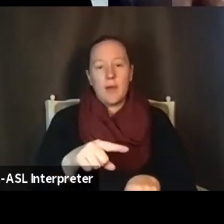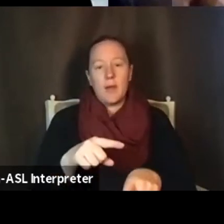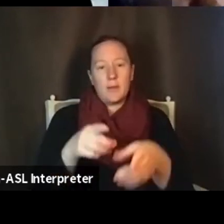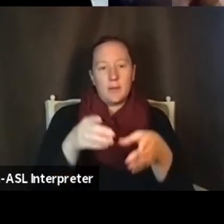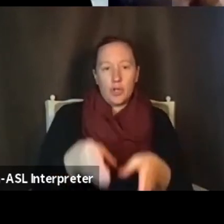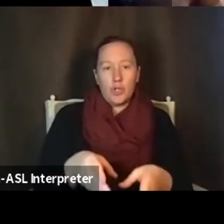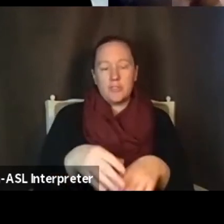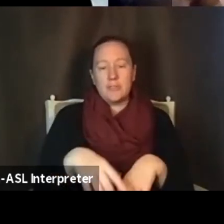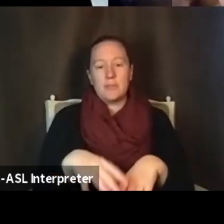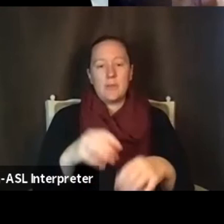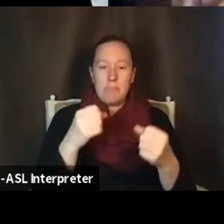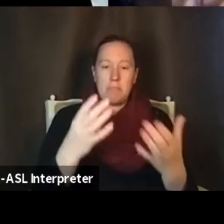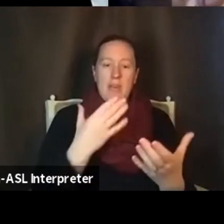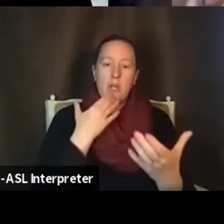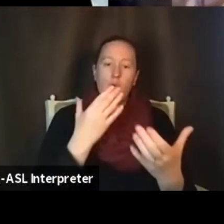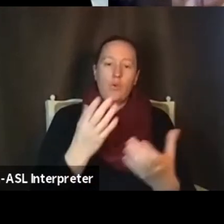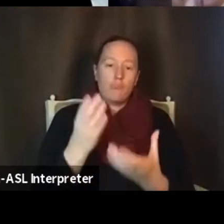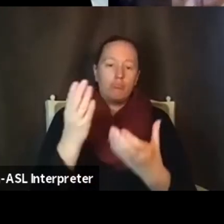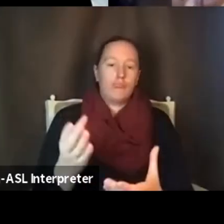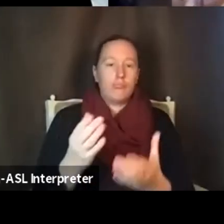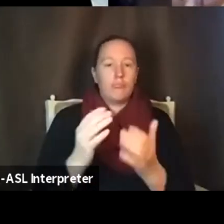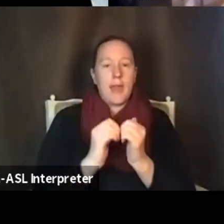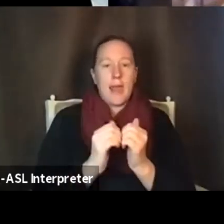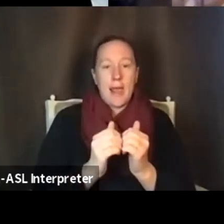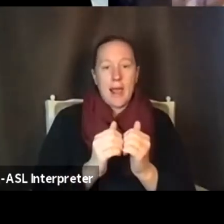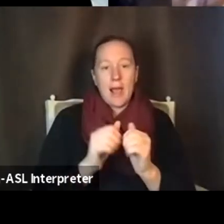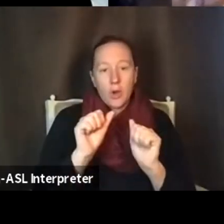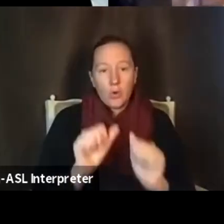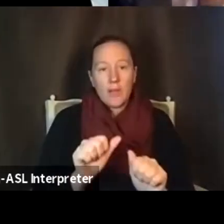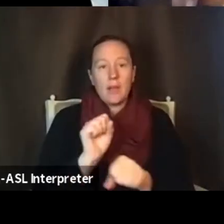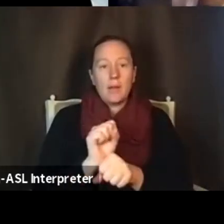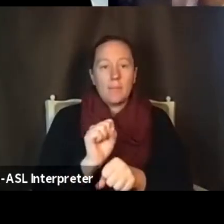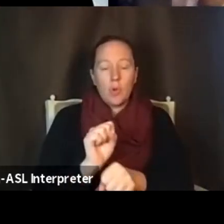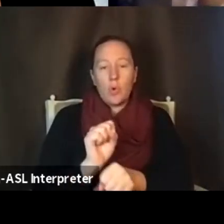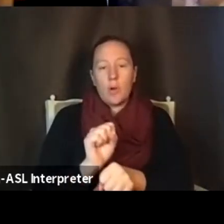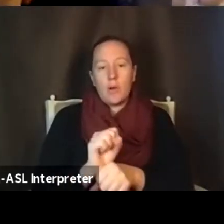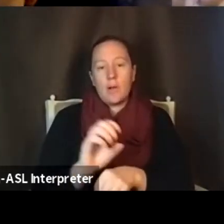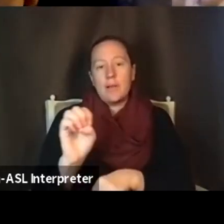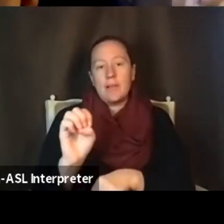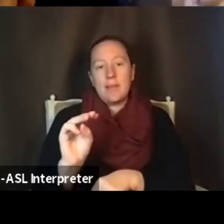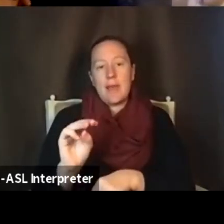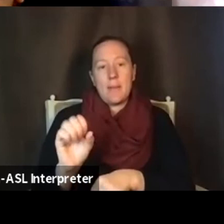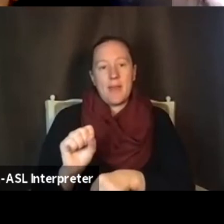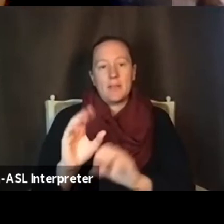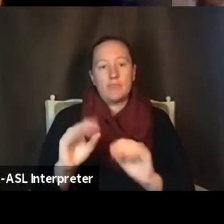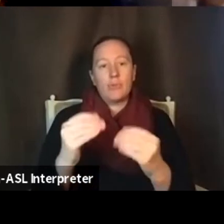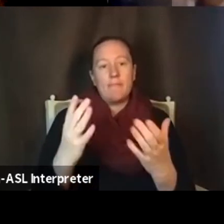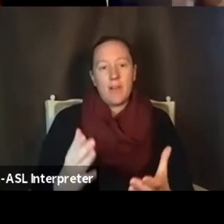and there was lots of nice recommendations about how you might employ EMS providers to